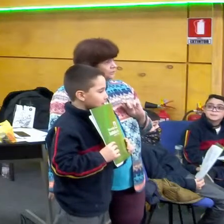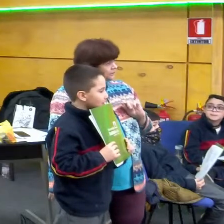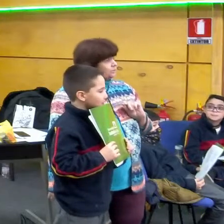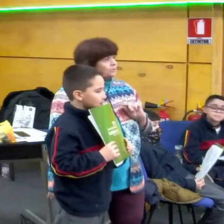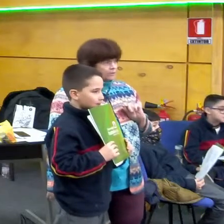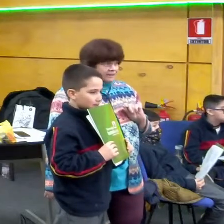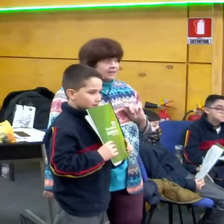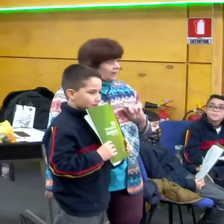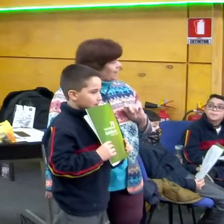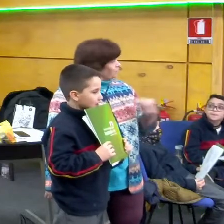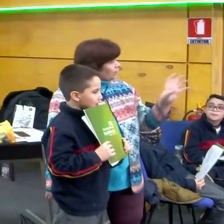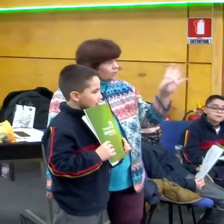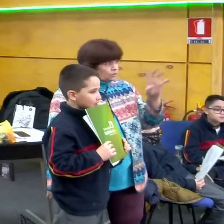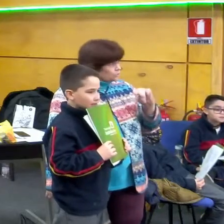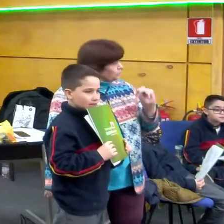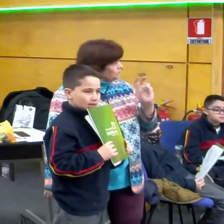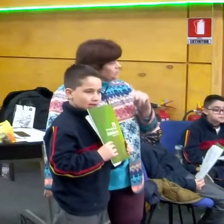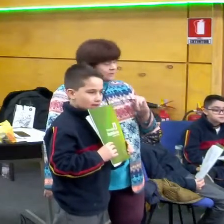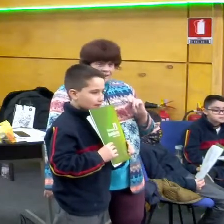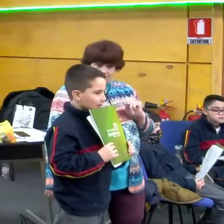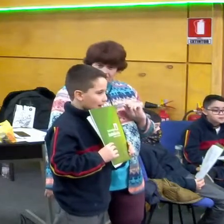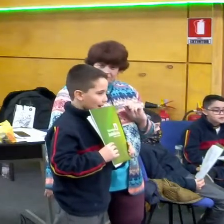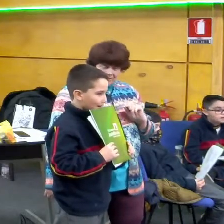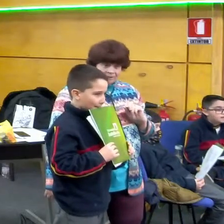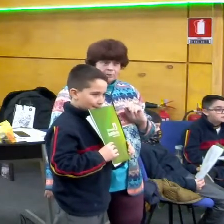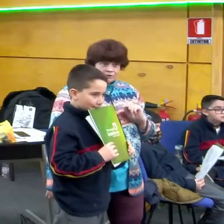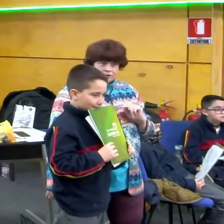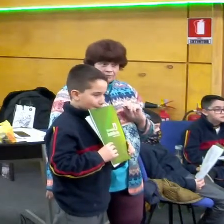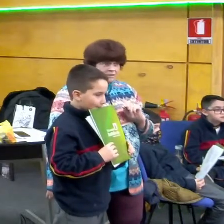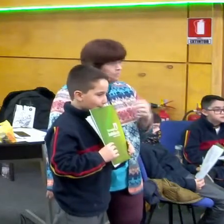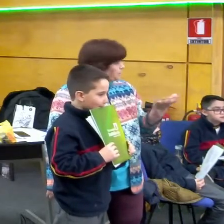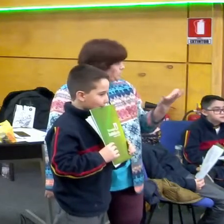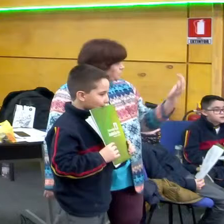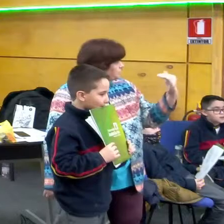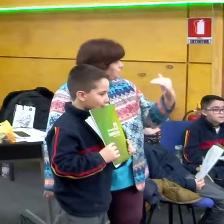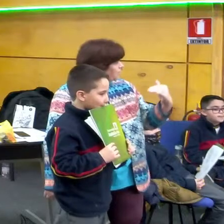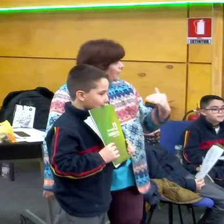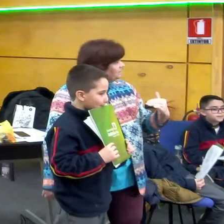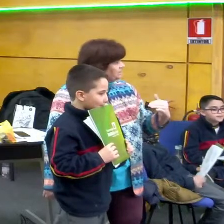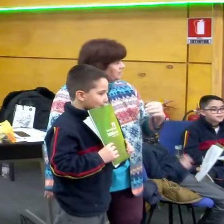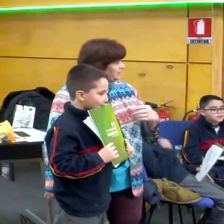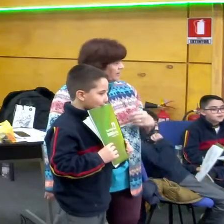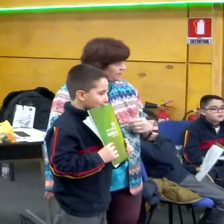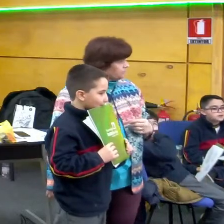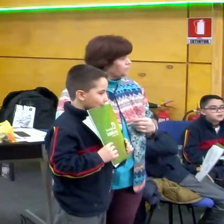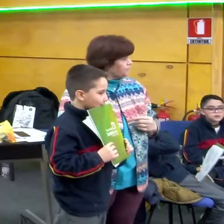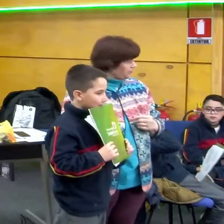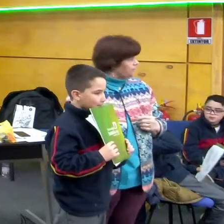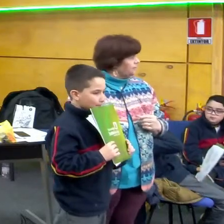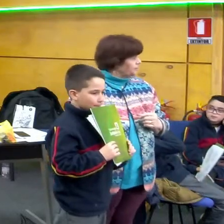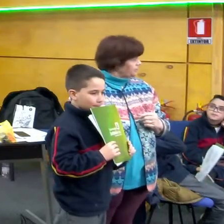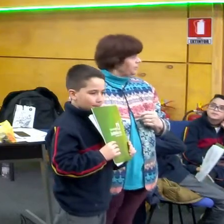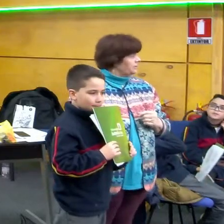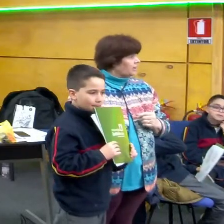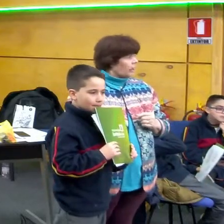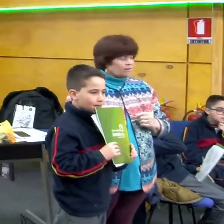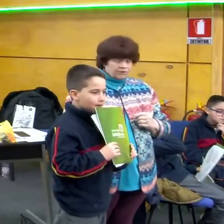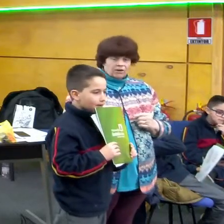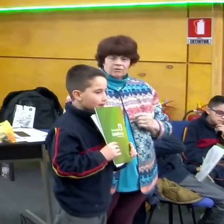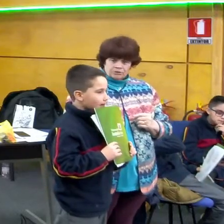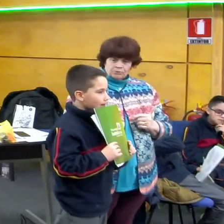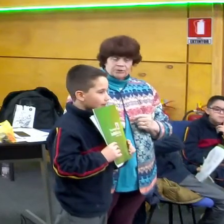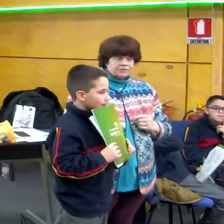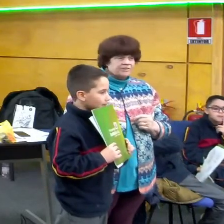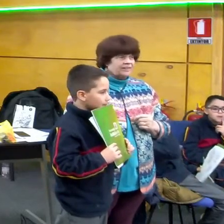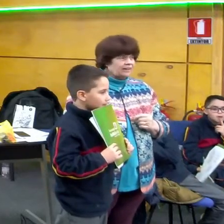pronunciation was good. There was only, out of all of those words, there was a couple of that he was nervous, but we're still practicing, and that's very, very good for